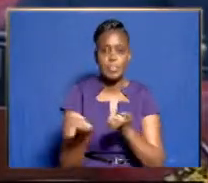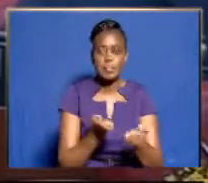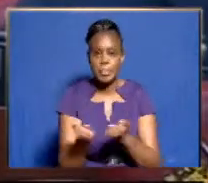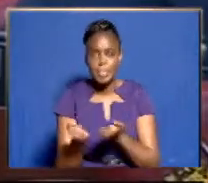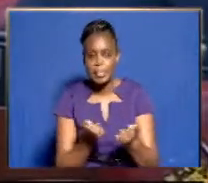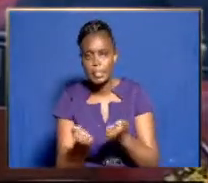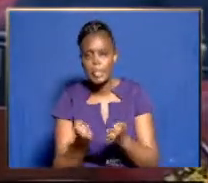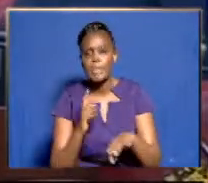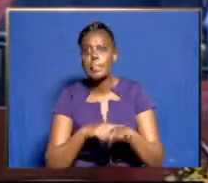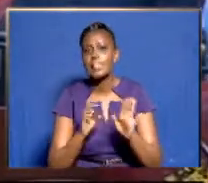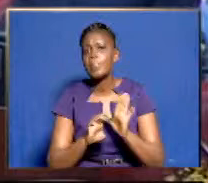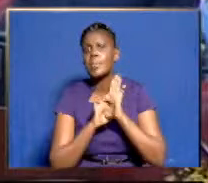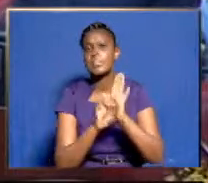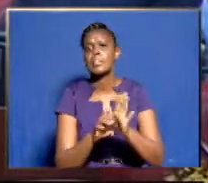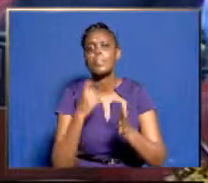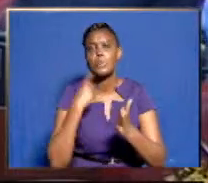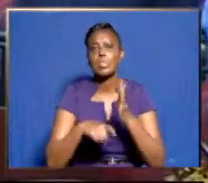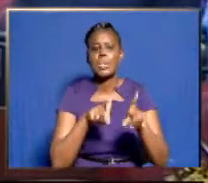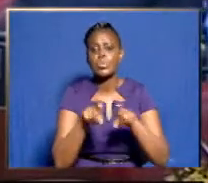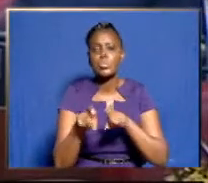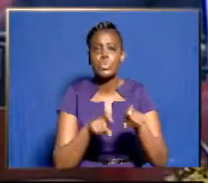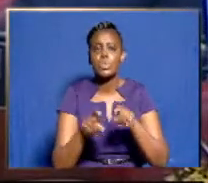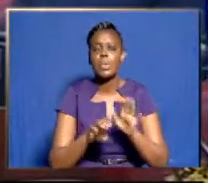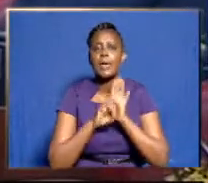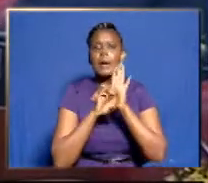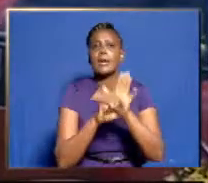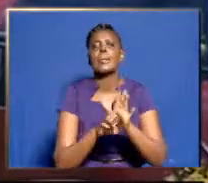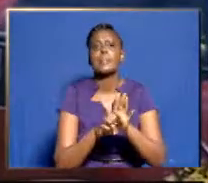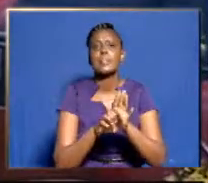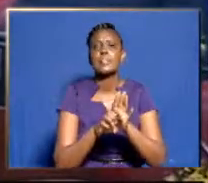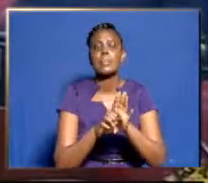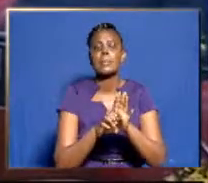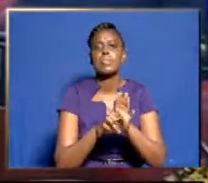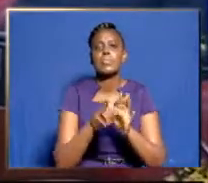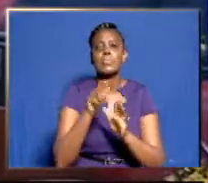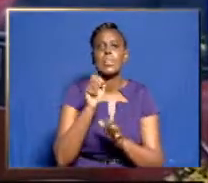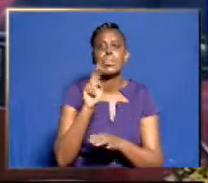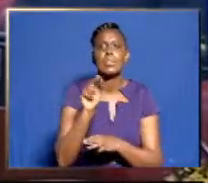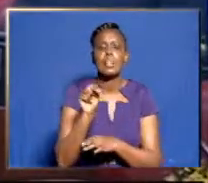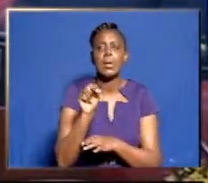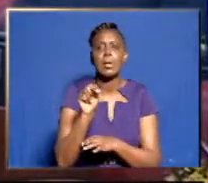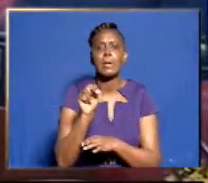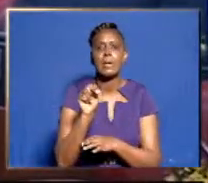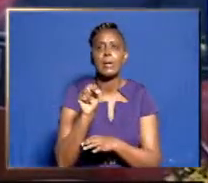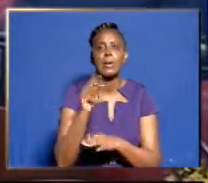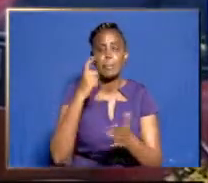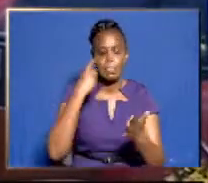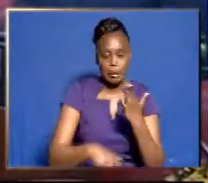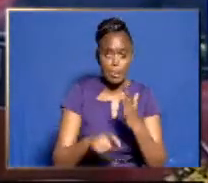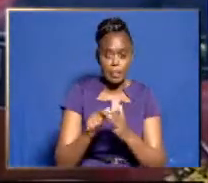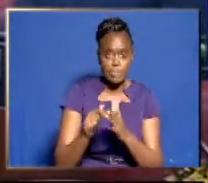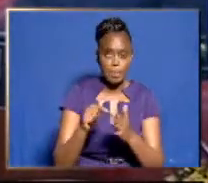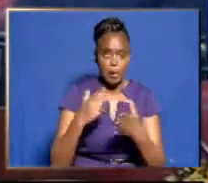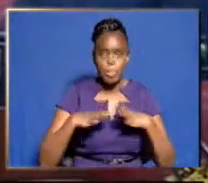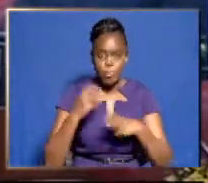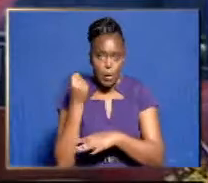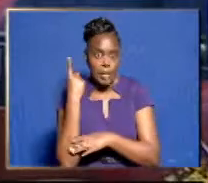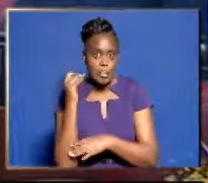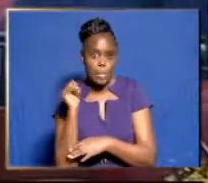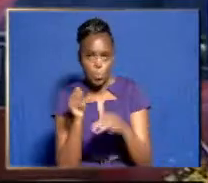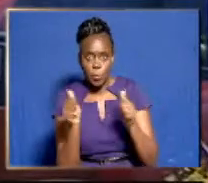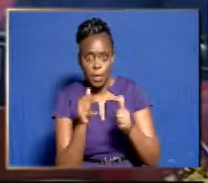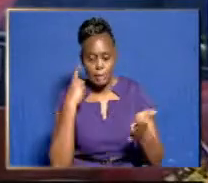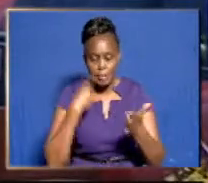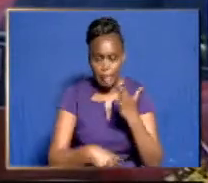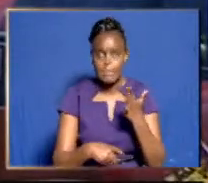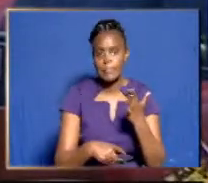instance, when we talk about tax measures like turnover tax, Honorable Speaker, for those who understand